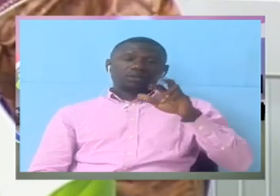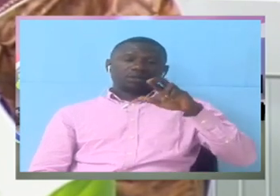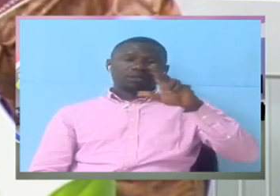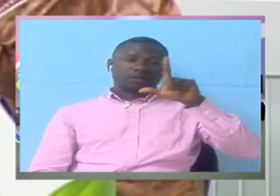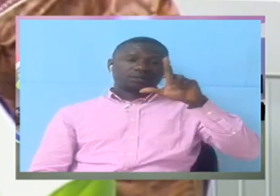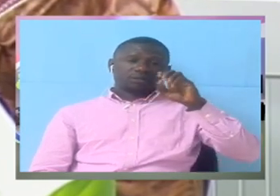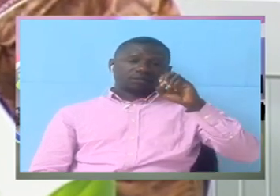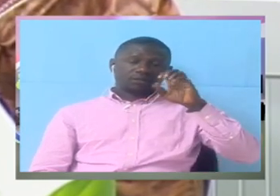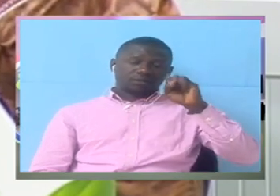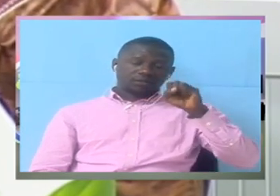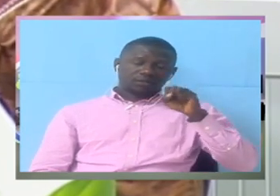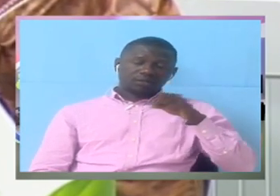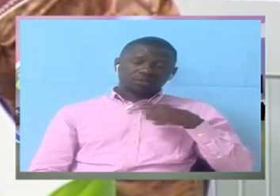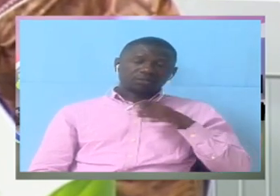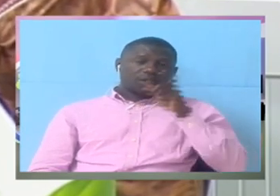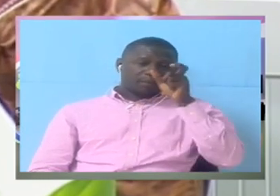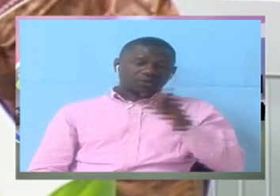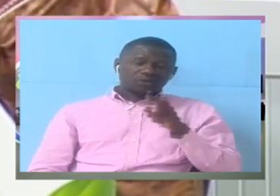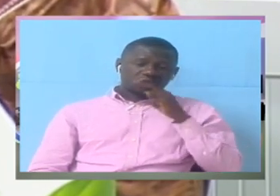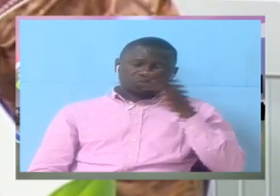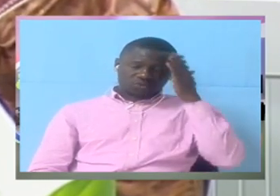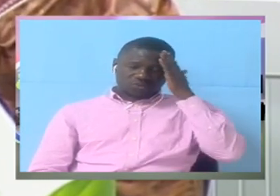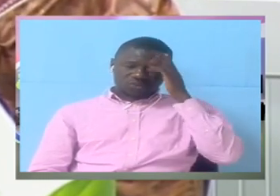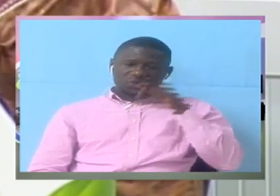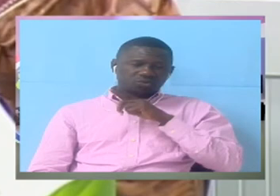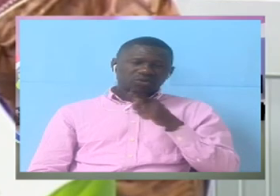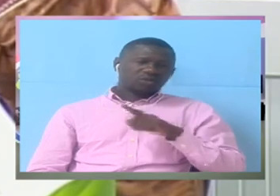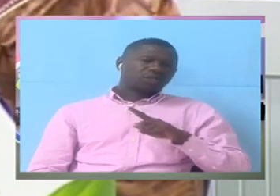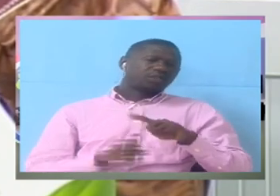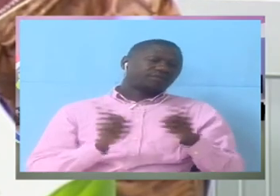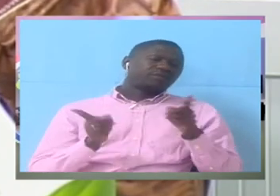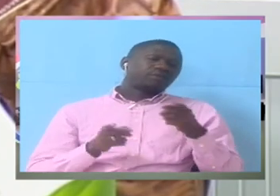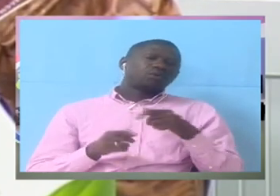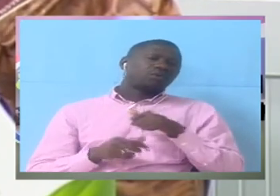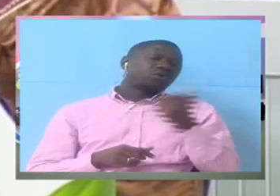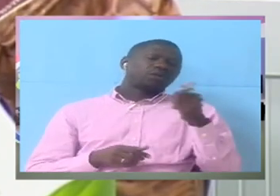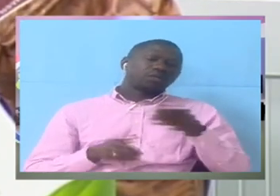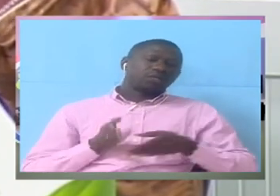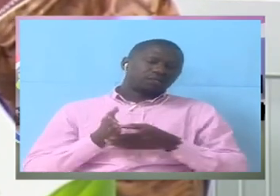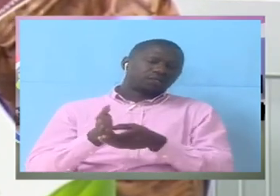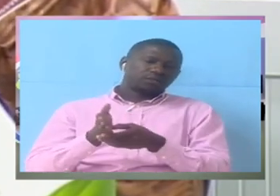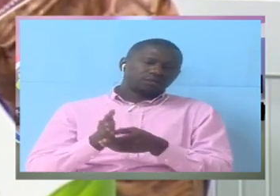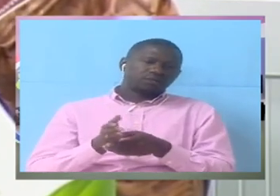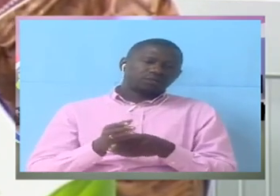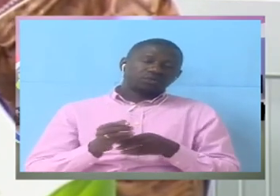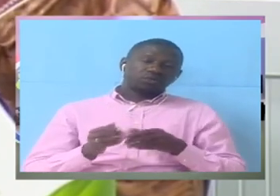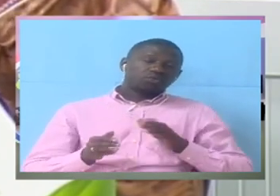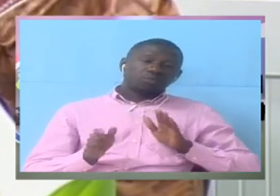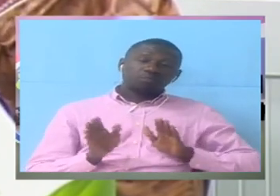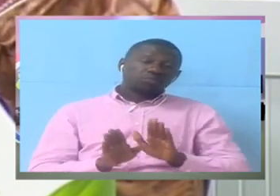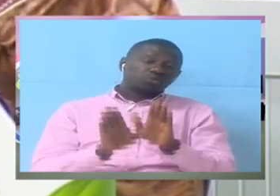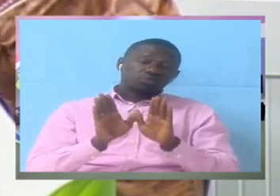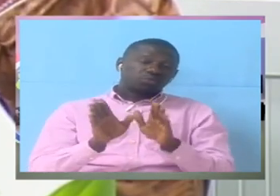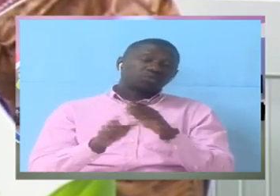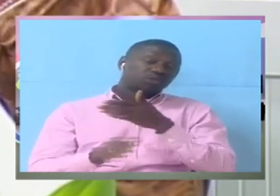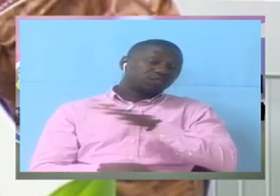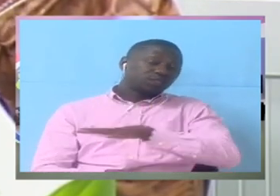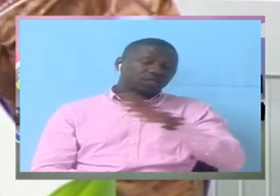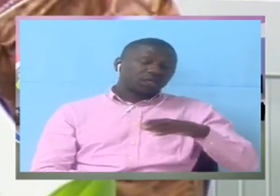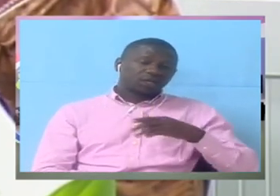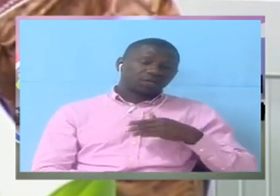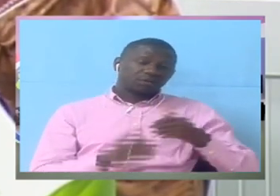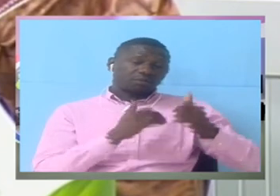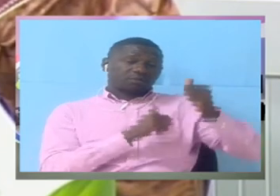whom you know that. Ateman kake nyata nko modolde. He's not like these other leaders. Kawandi dingol nyorate to koma. To push other people's